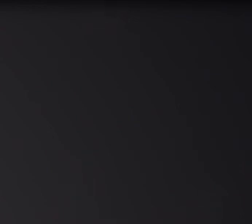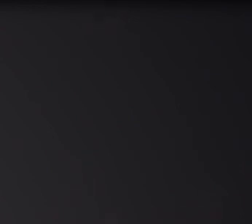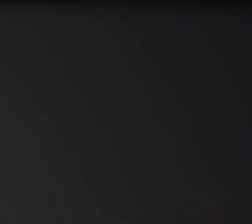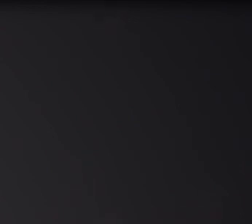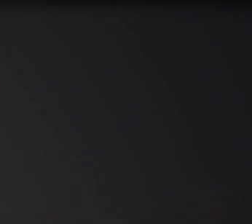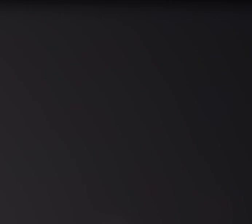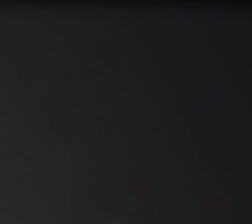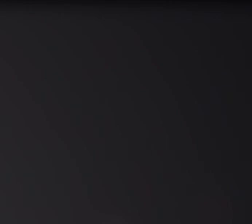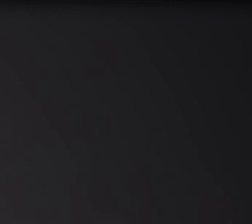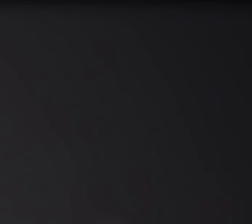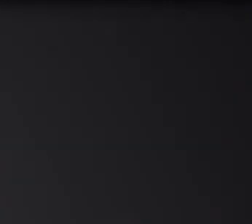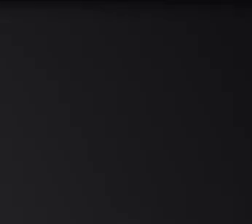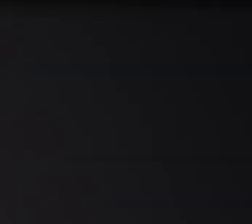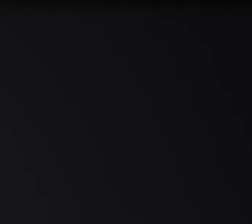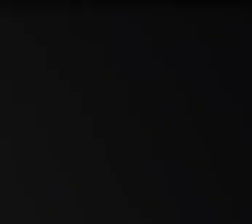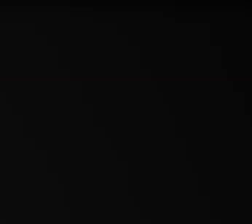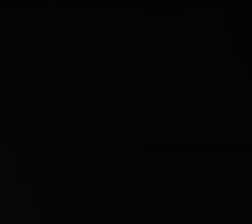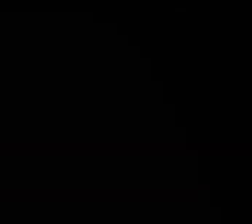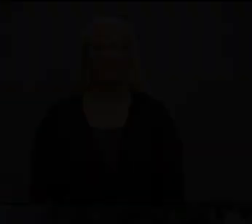cupertino.org/coronavirus.